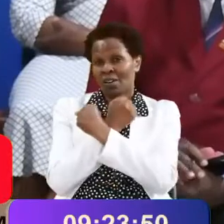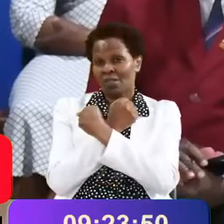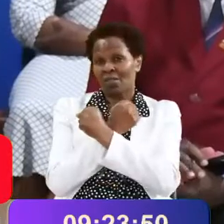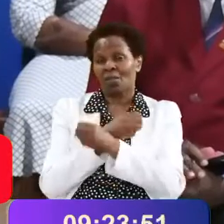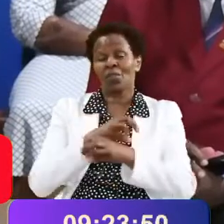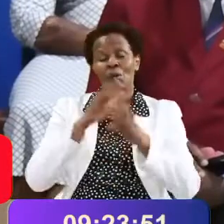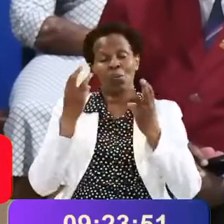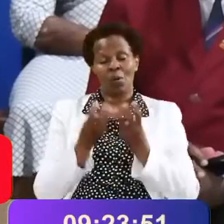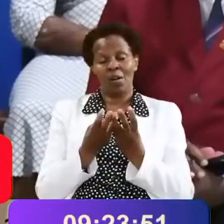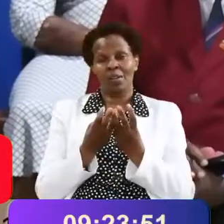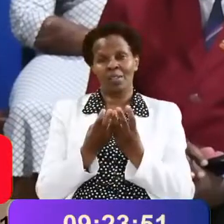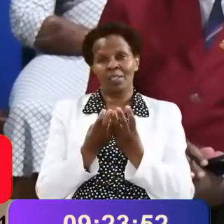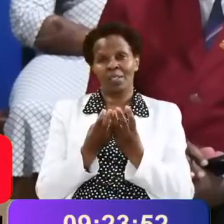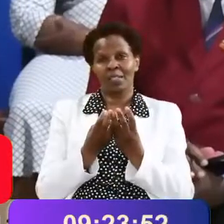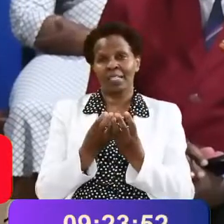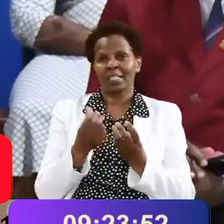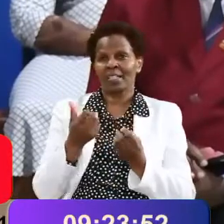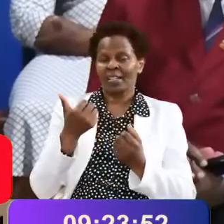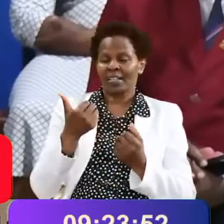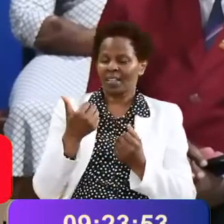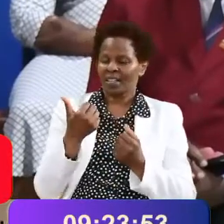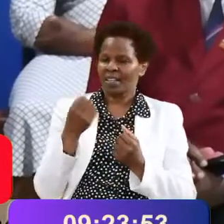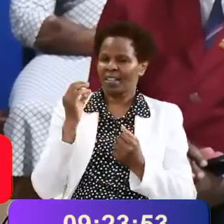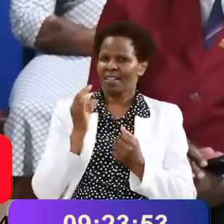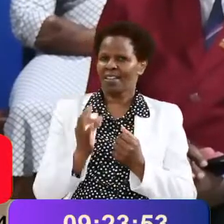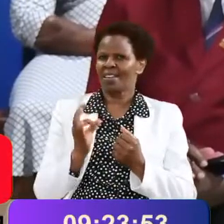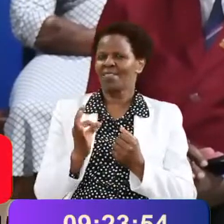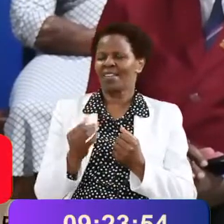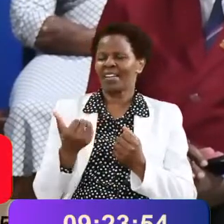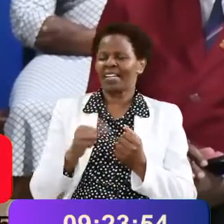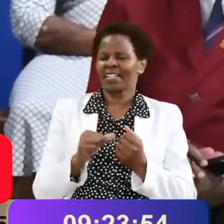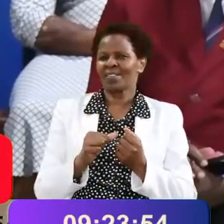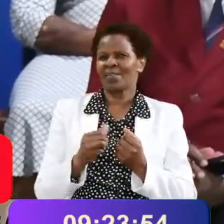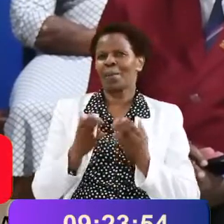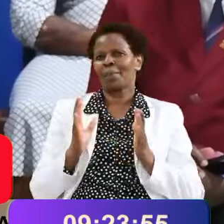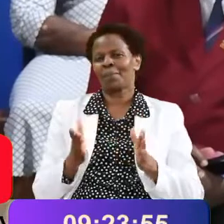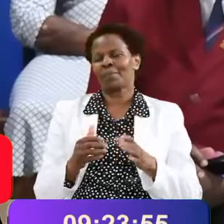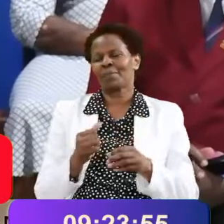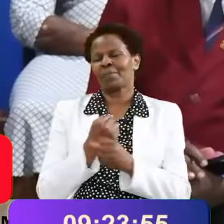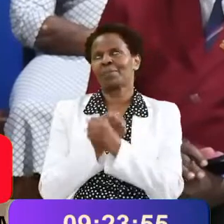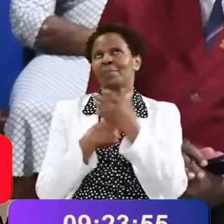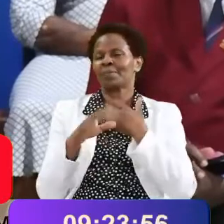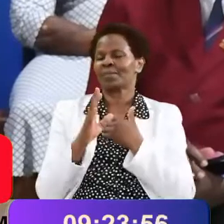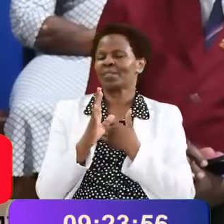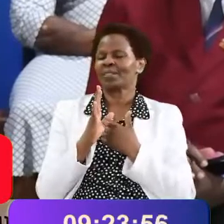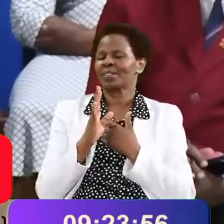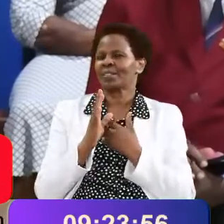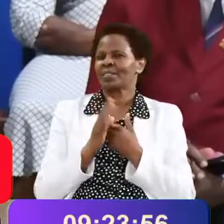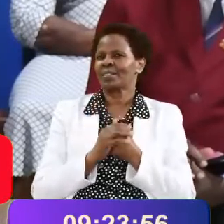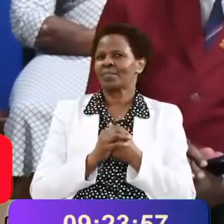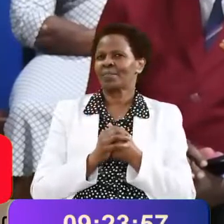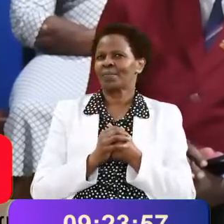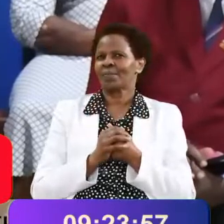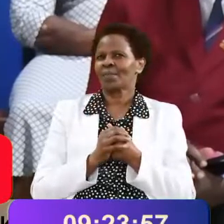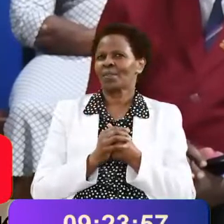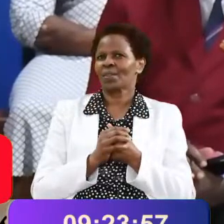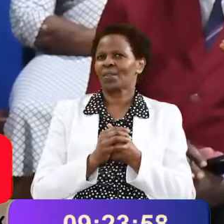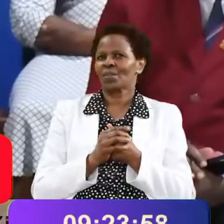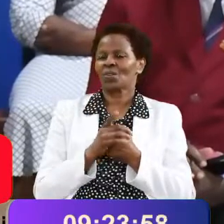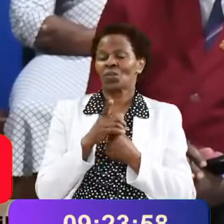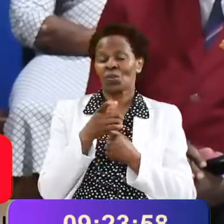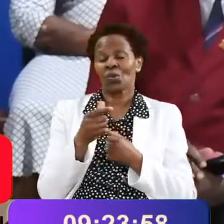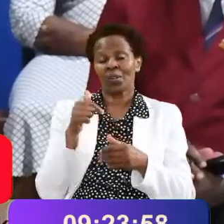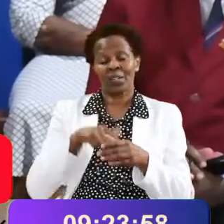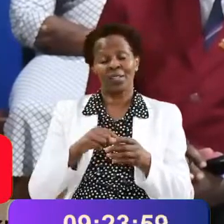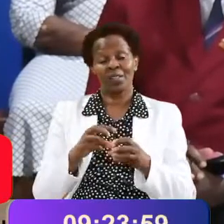world. If anyone loves the world, the love of the Father is not in him. So that means that we are in the world,